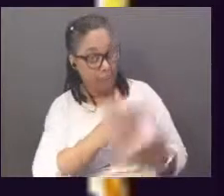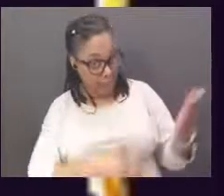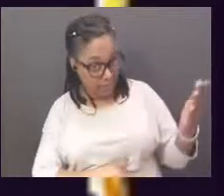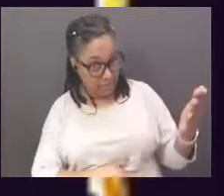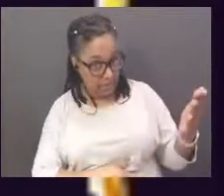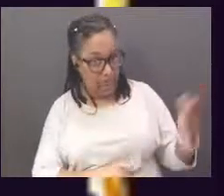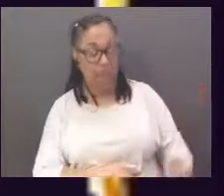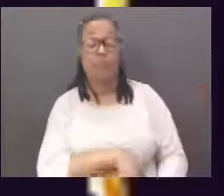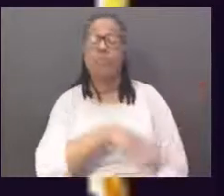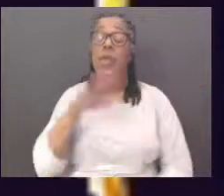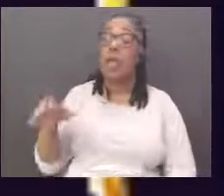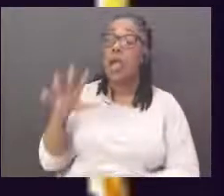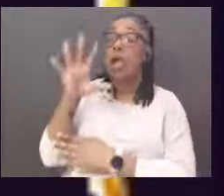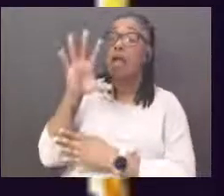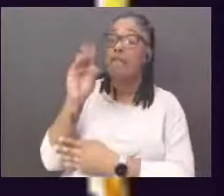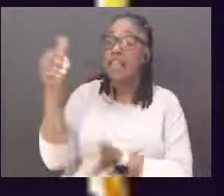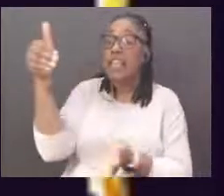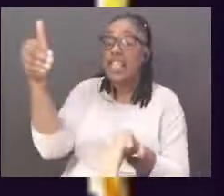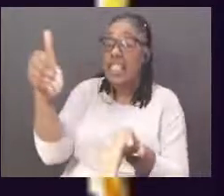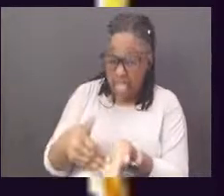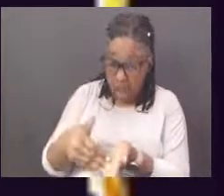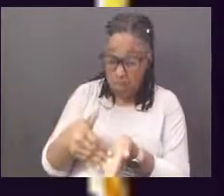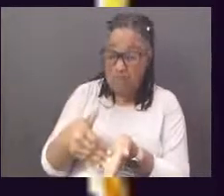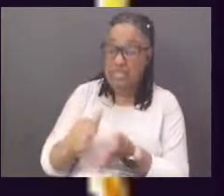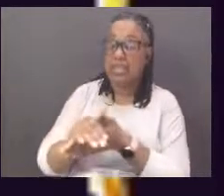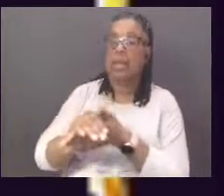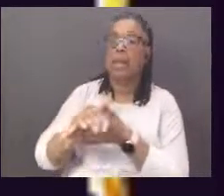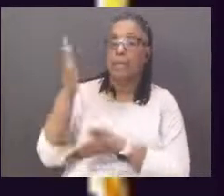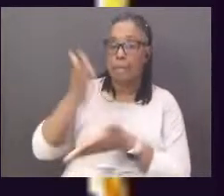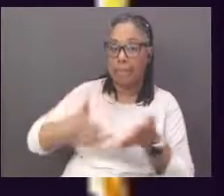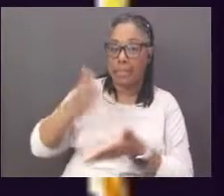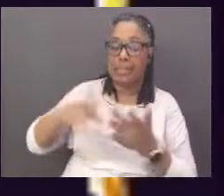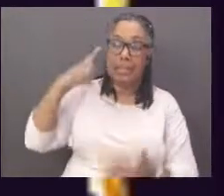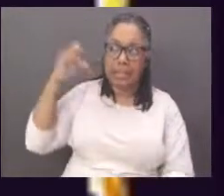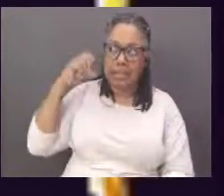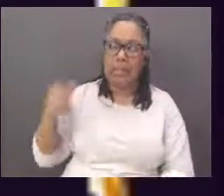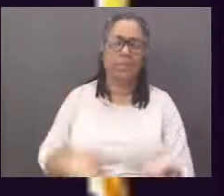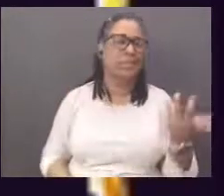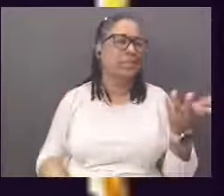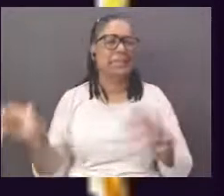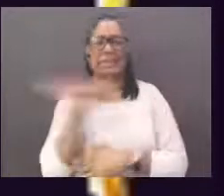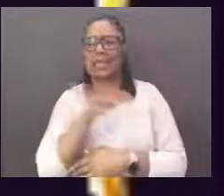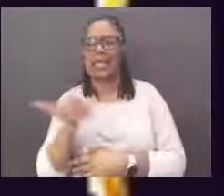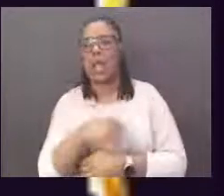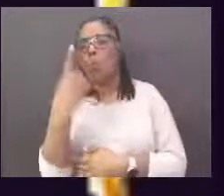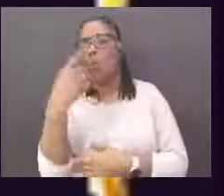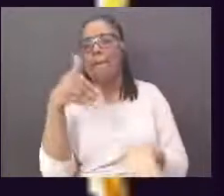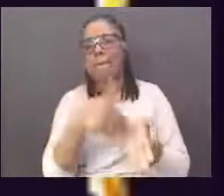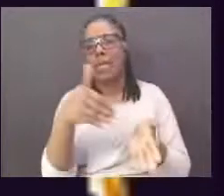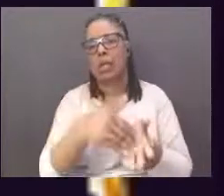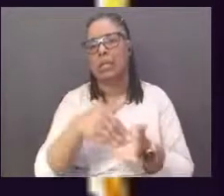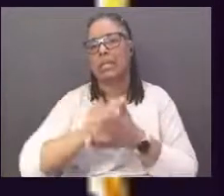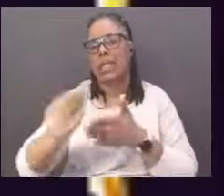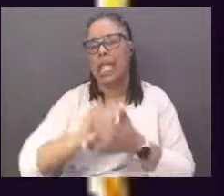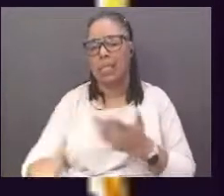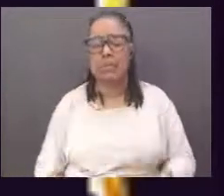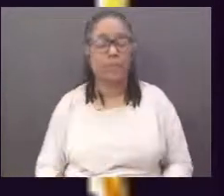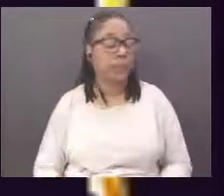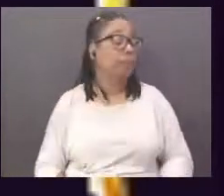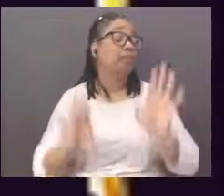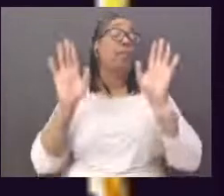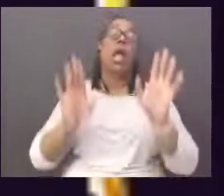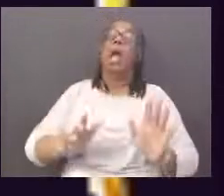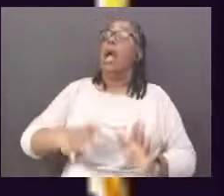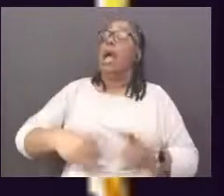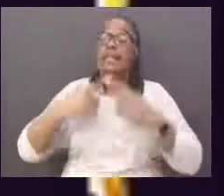Tell somebody, anybody, everybody, to give their heart, their sin, and their life to Jesus before